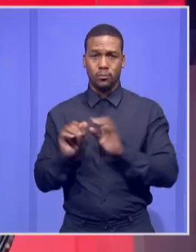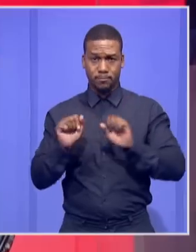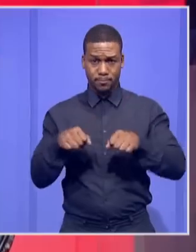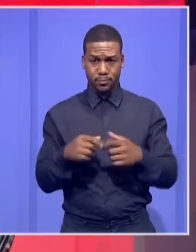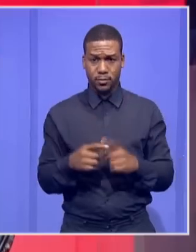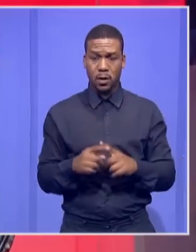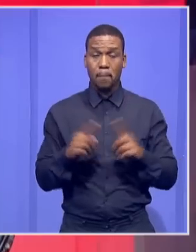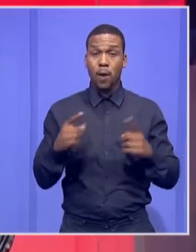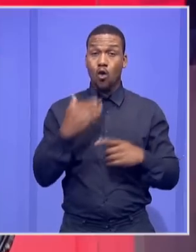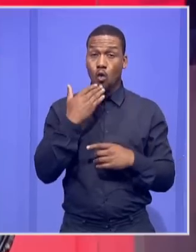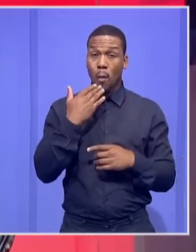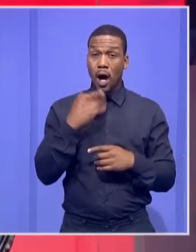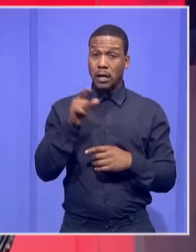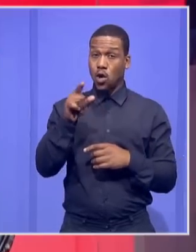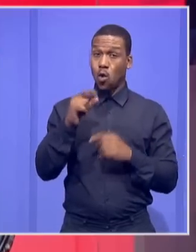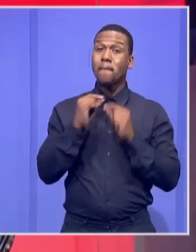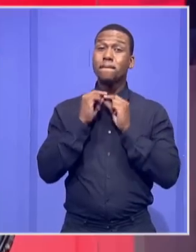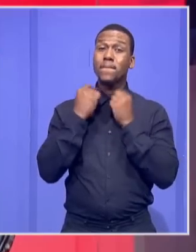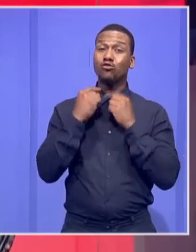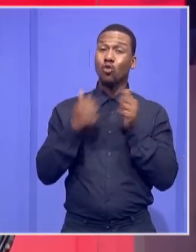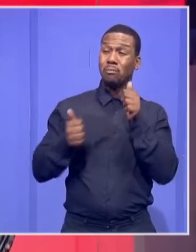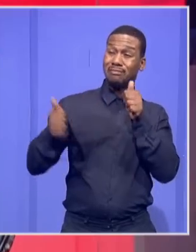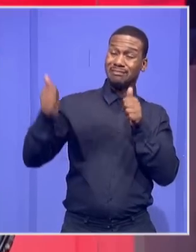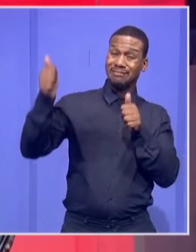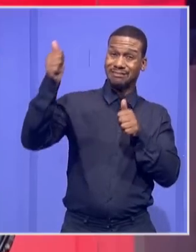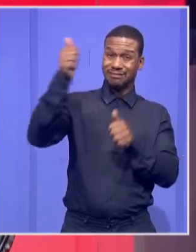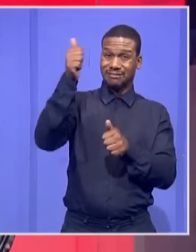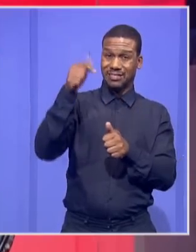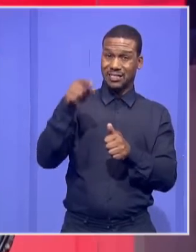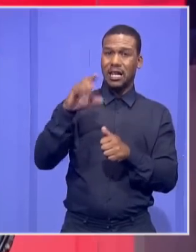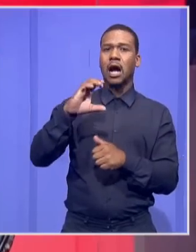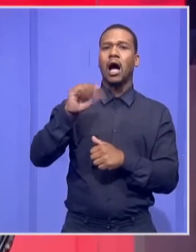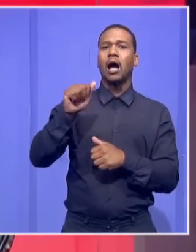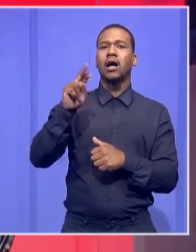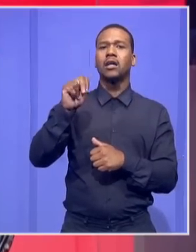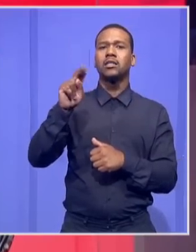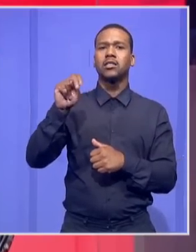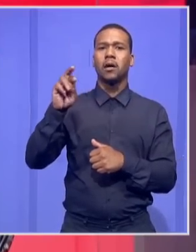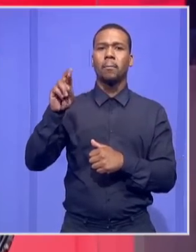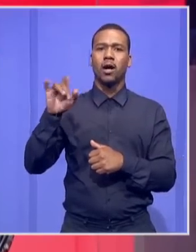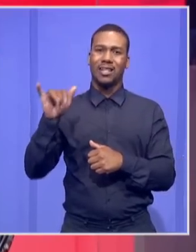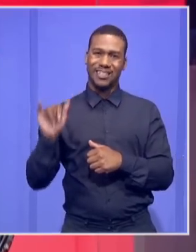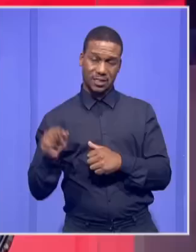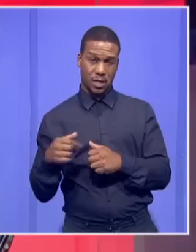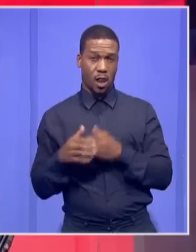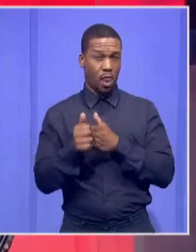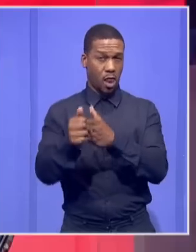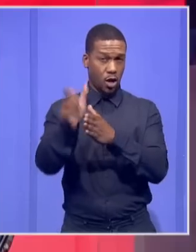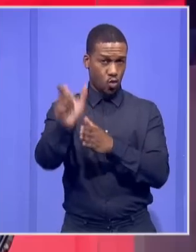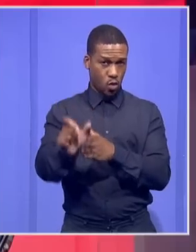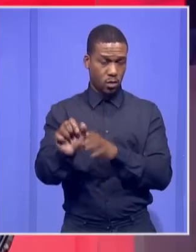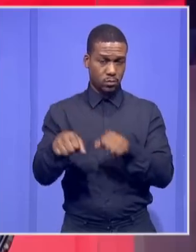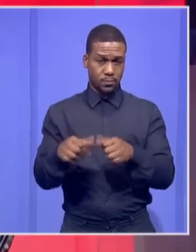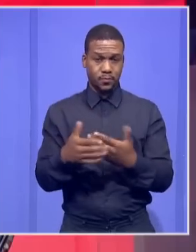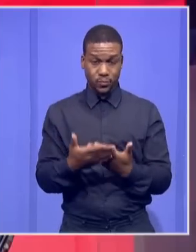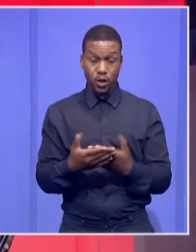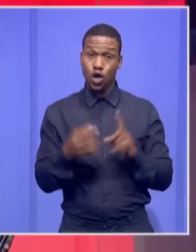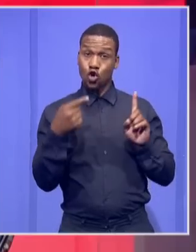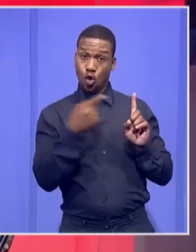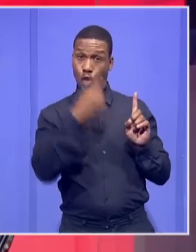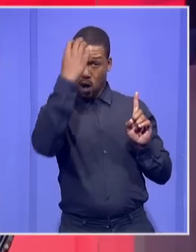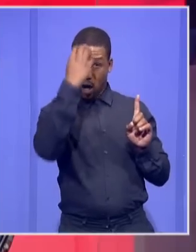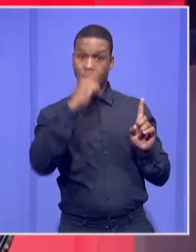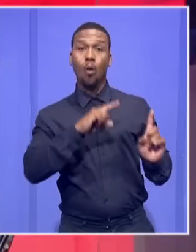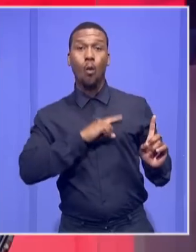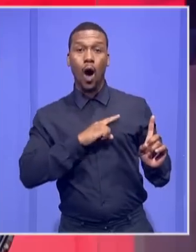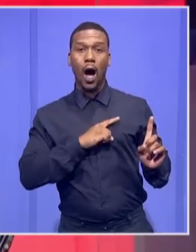Canterbury. And we know that the king has been king since the moment his mom, the late Queen, passed away. But this is the religious